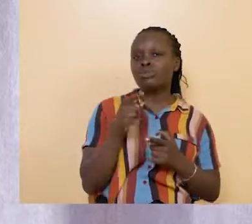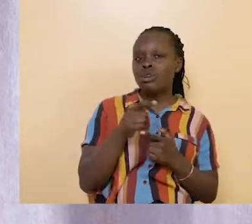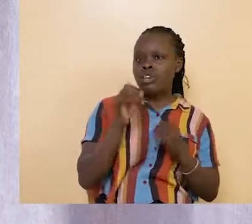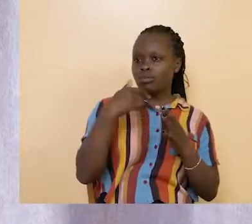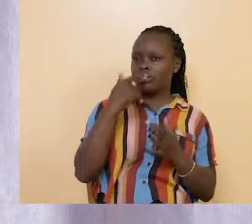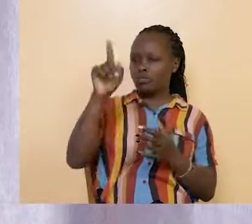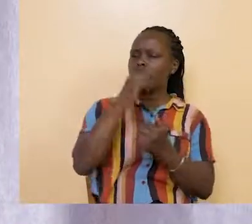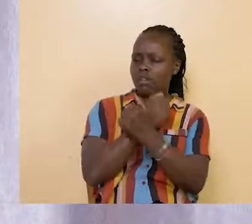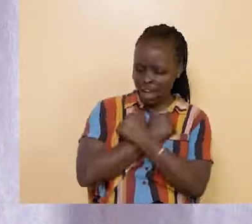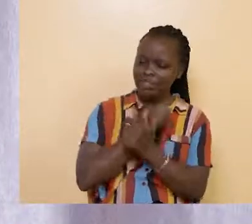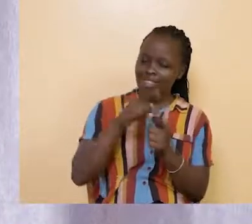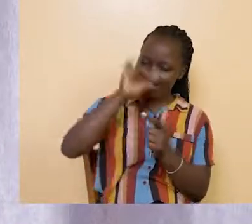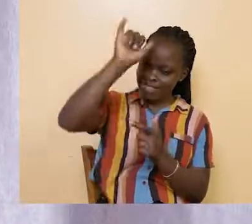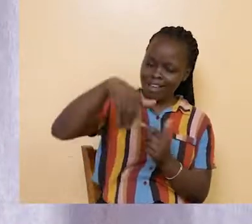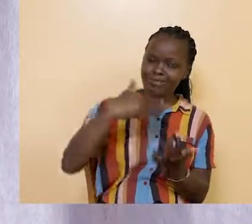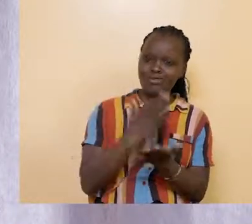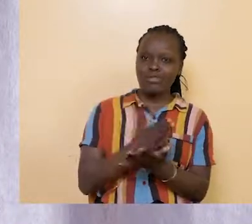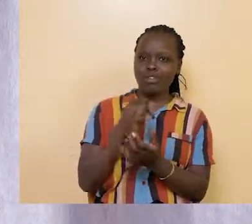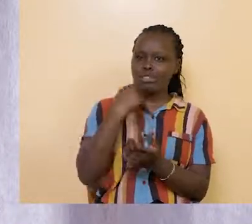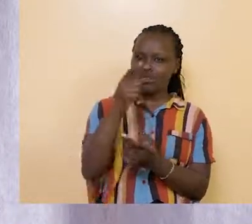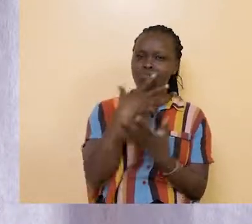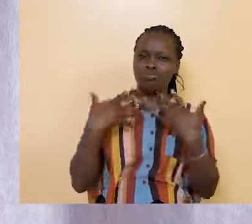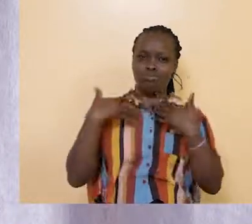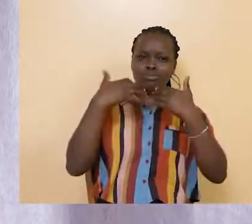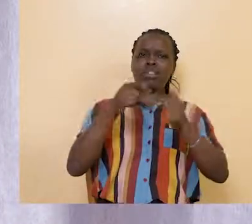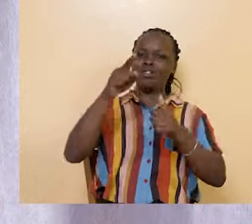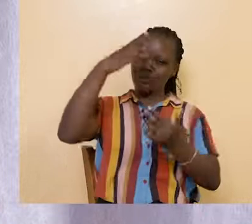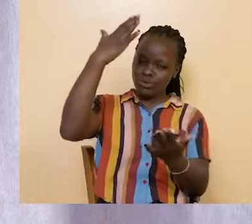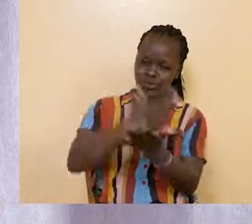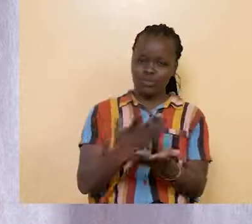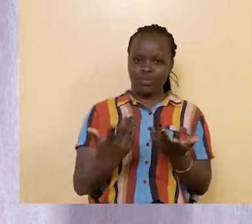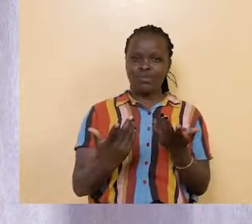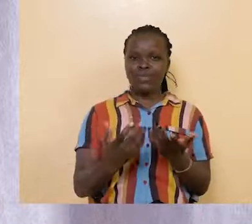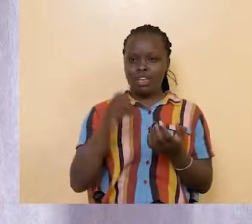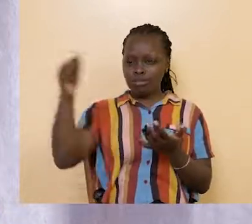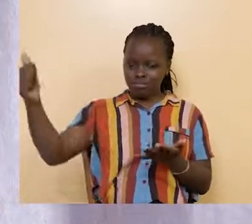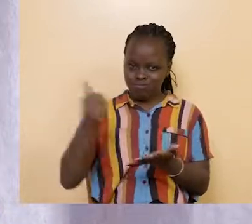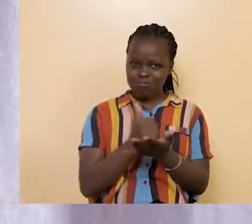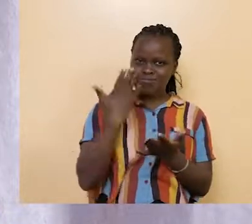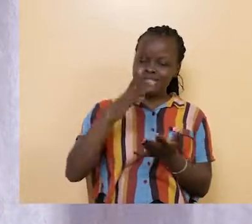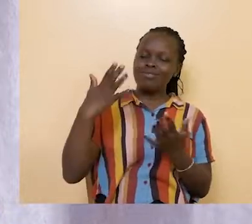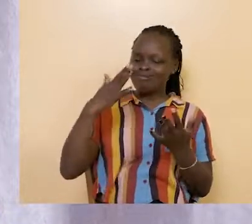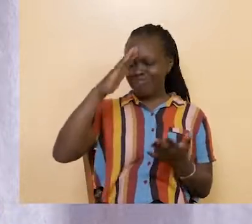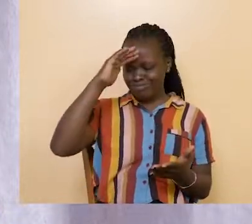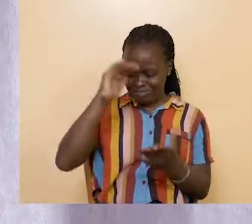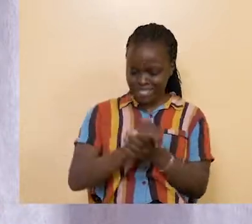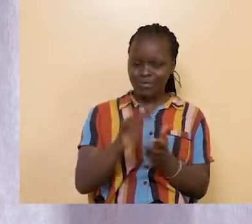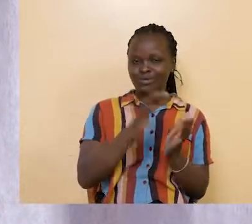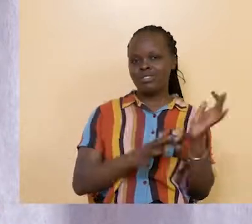If he says you are loved, then that's it. If he says you are healed, you're redeemed, you're restored, that's it. Believe